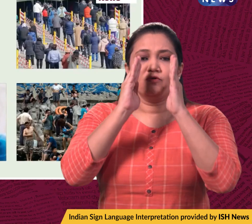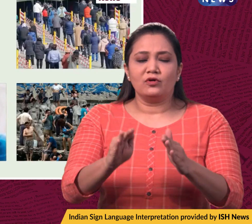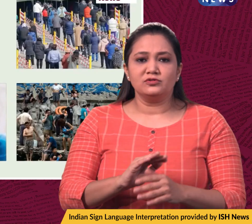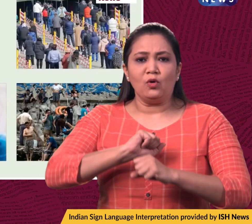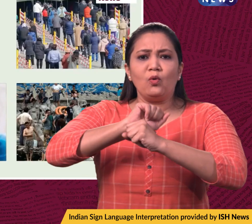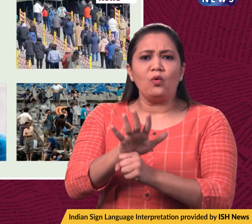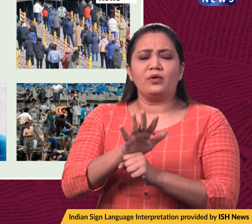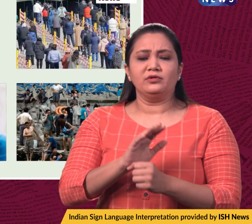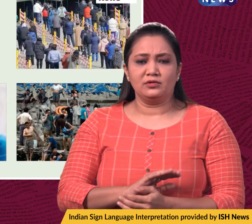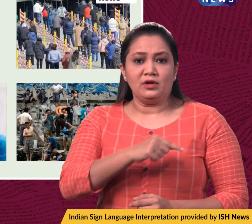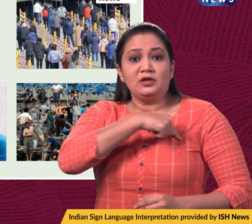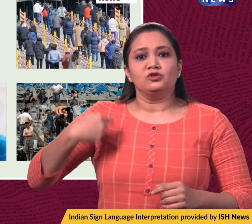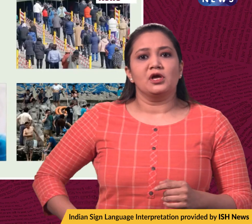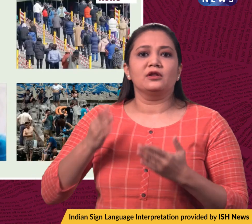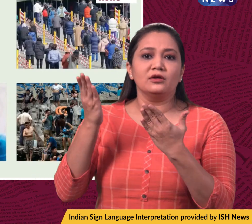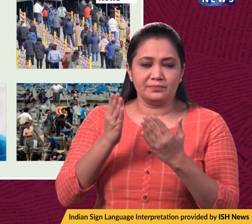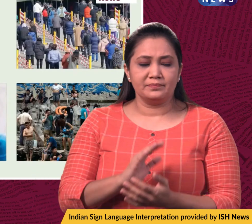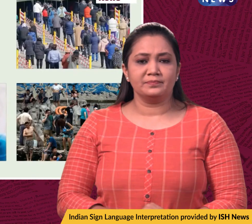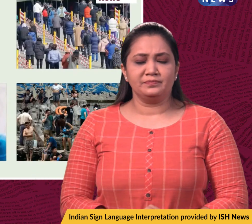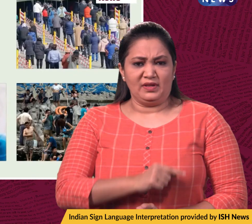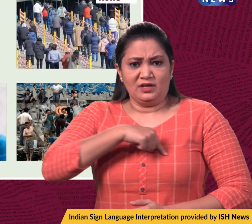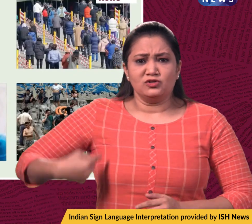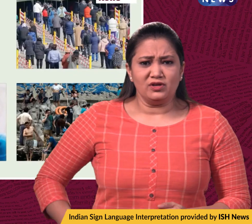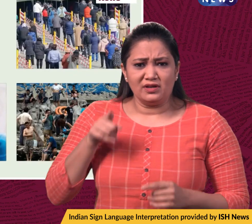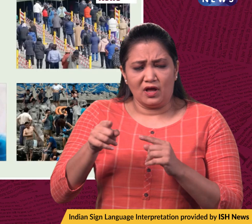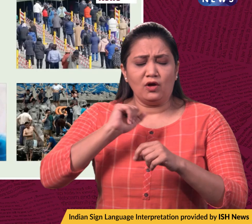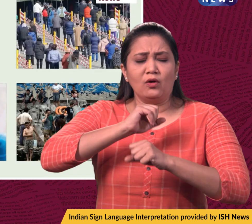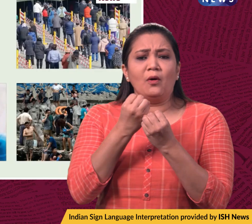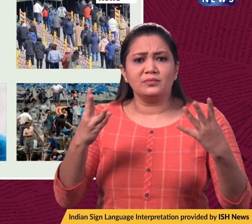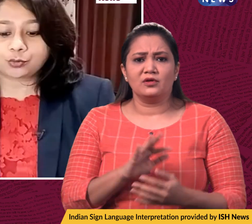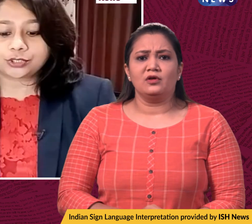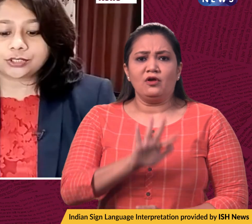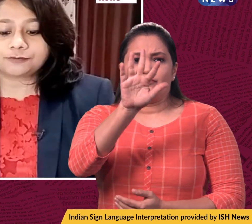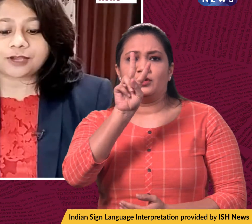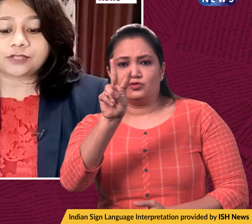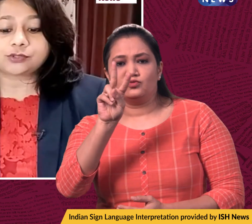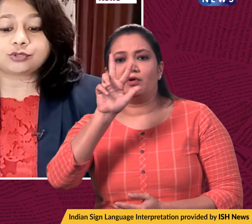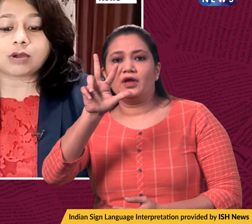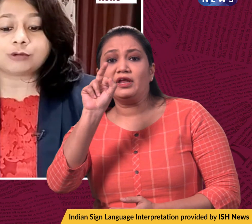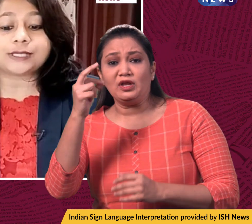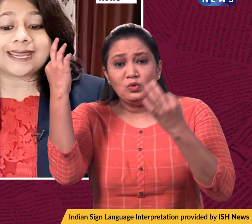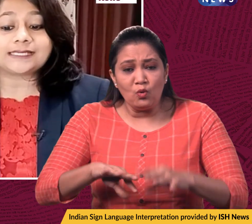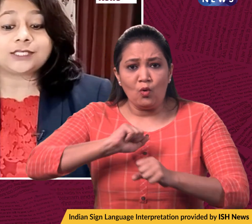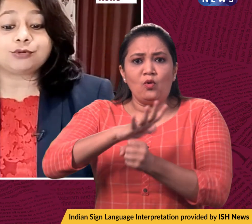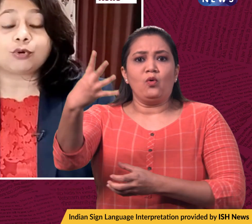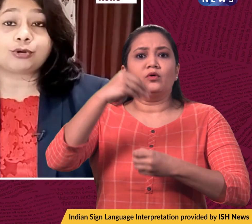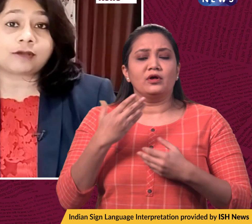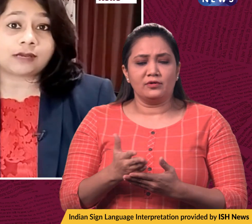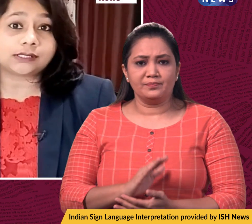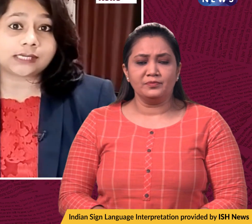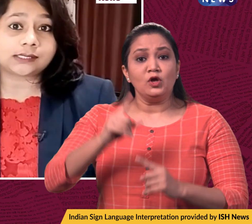now, focusing on COVID cases in China. China has reported 5,280